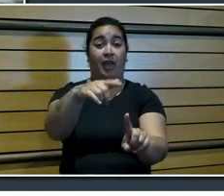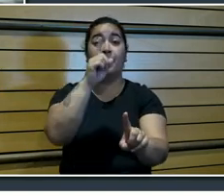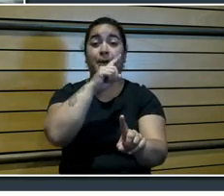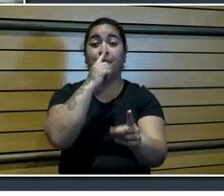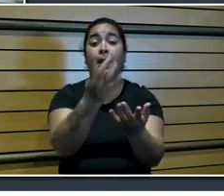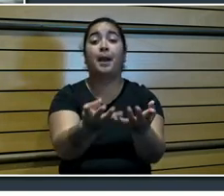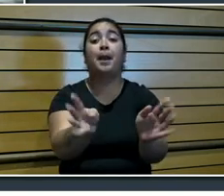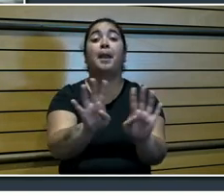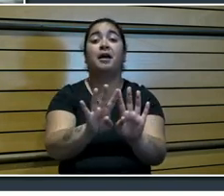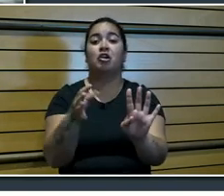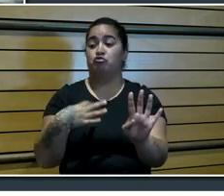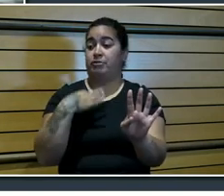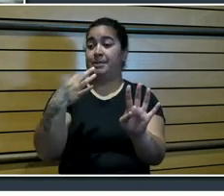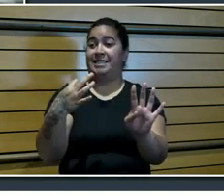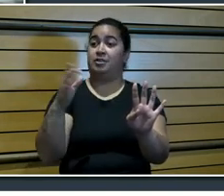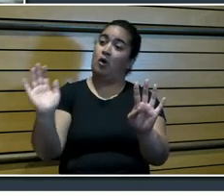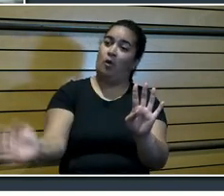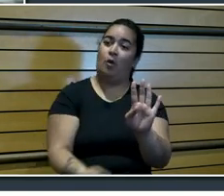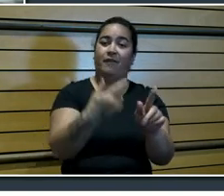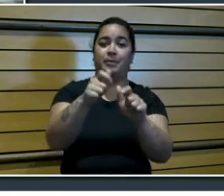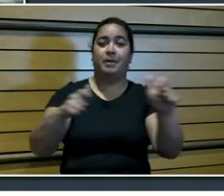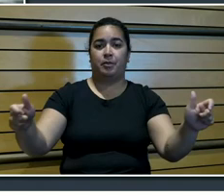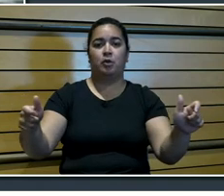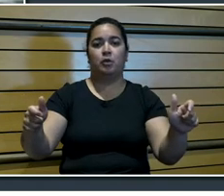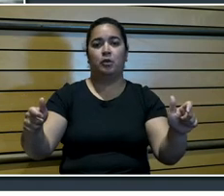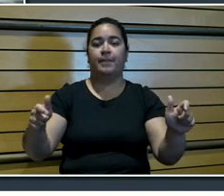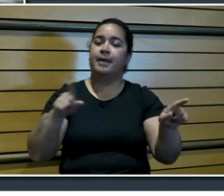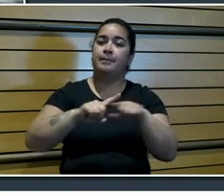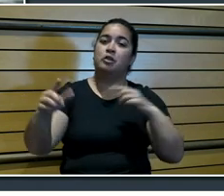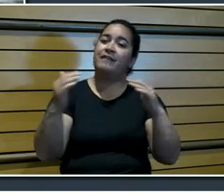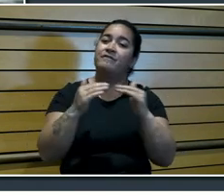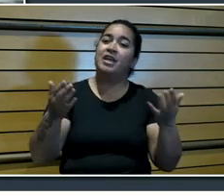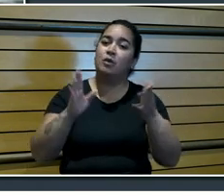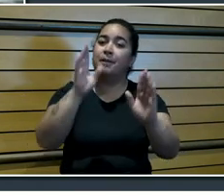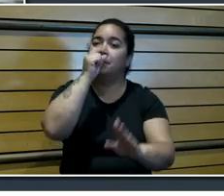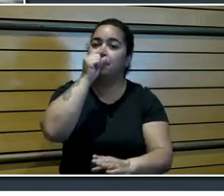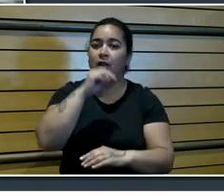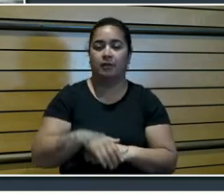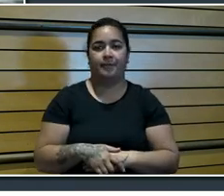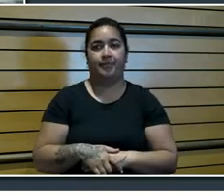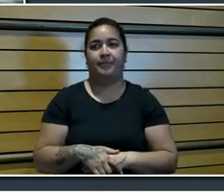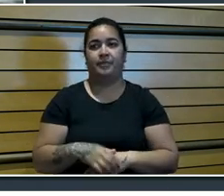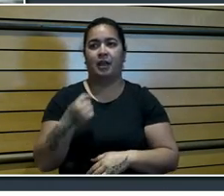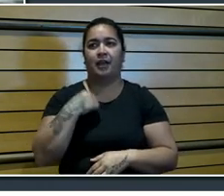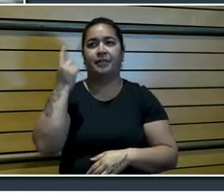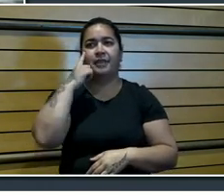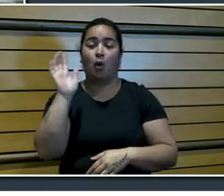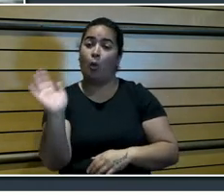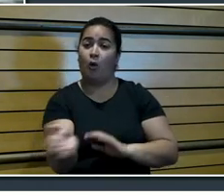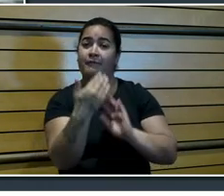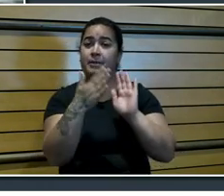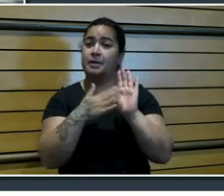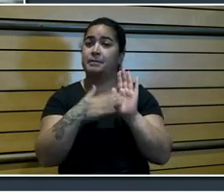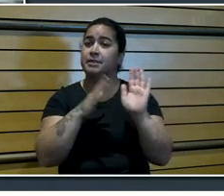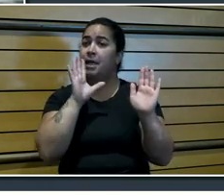population represents the population in the most fair way possible. Certainly I think that's what all of our members in this group